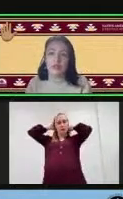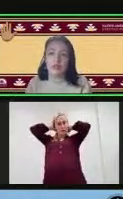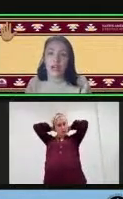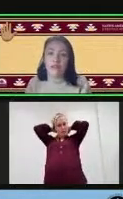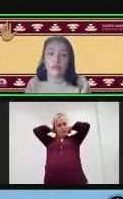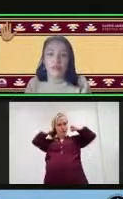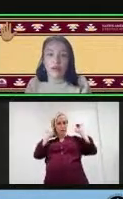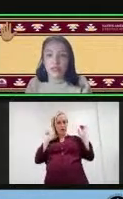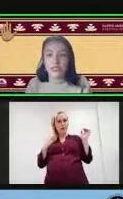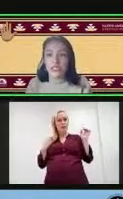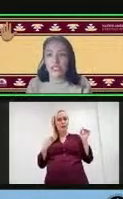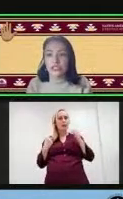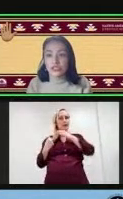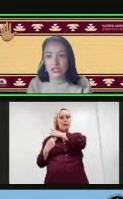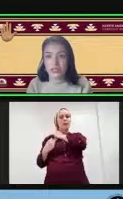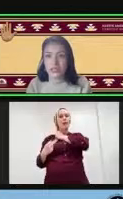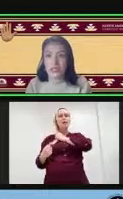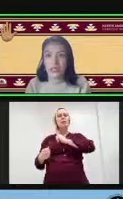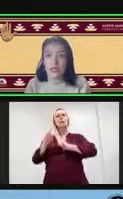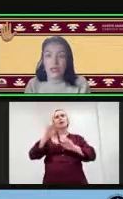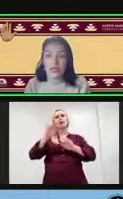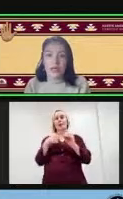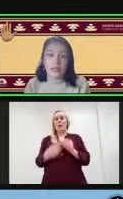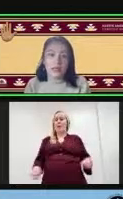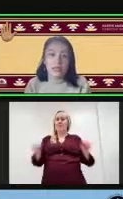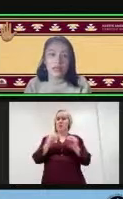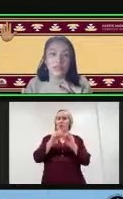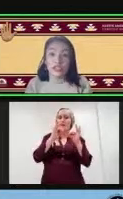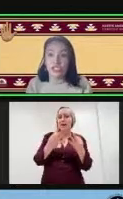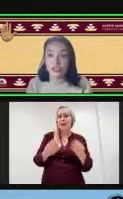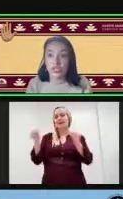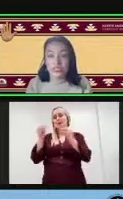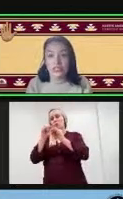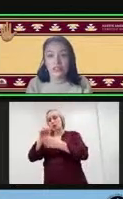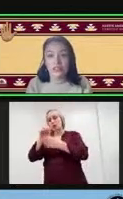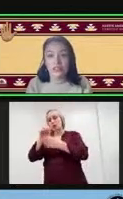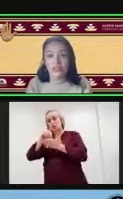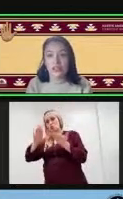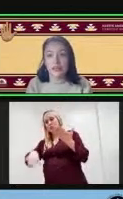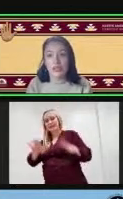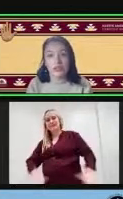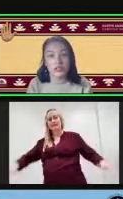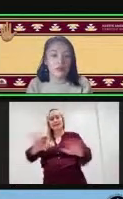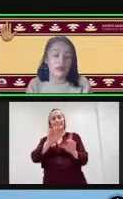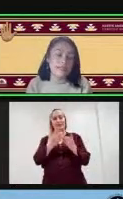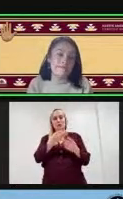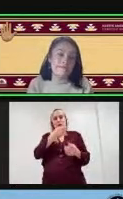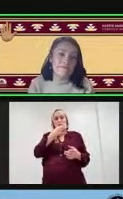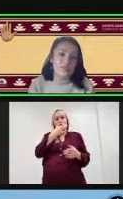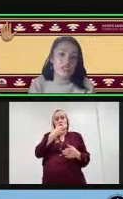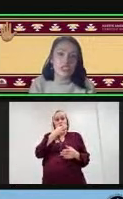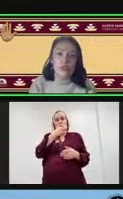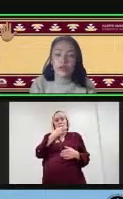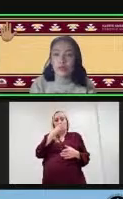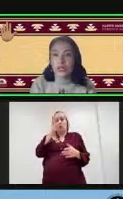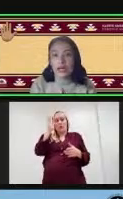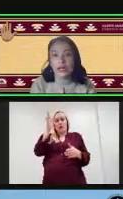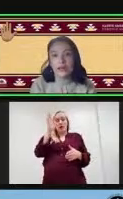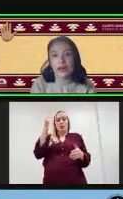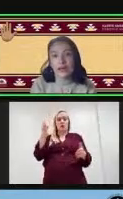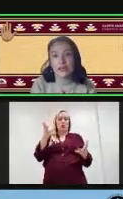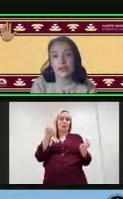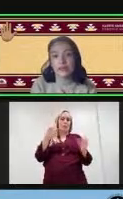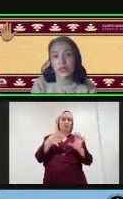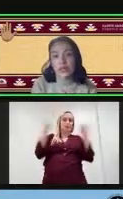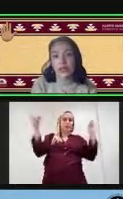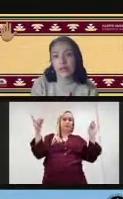perhaps, you know, having more families and students in the district in the coming year or so. So just want to really highlight